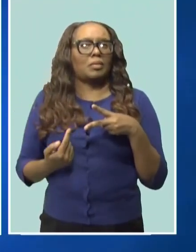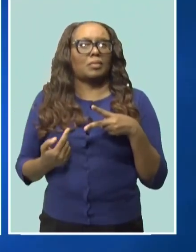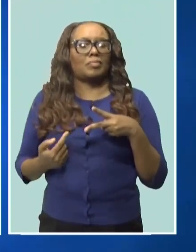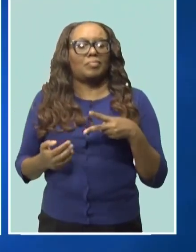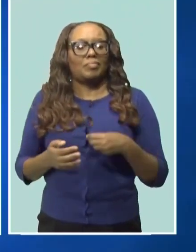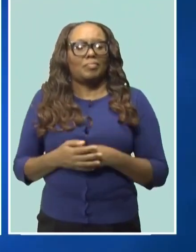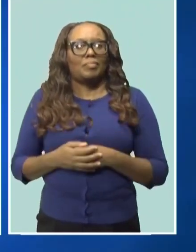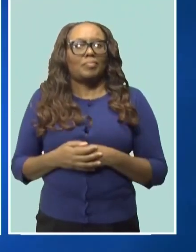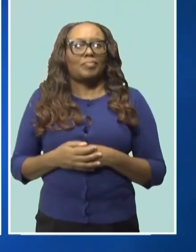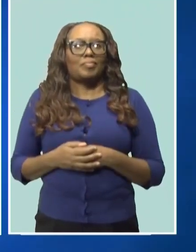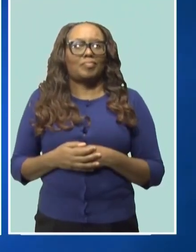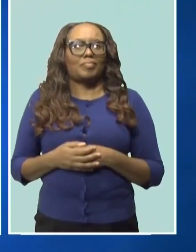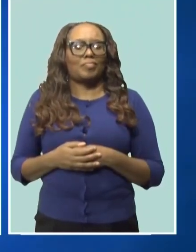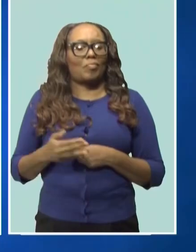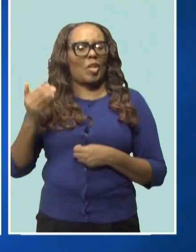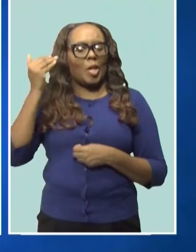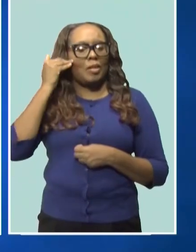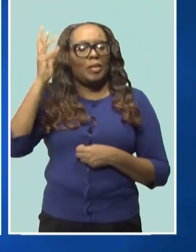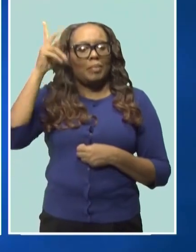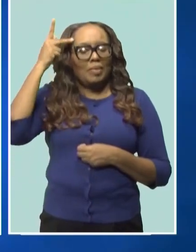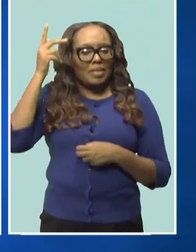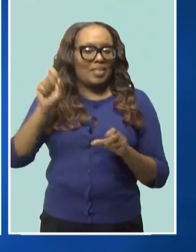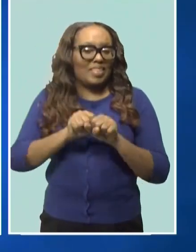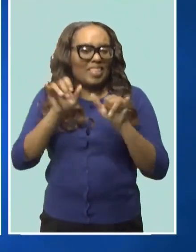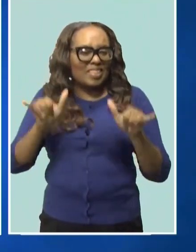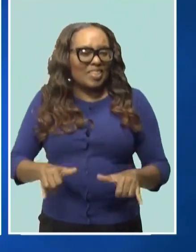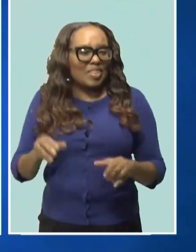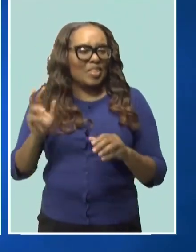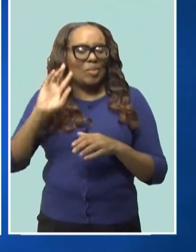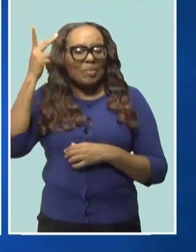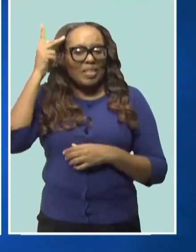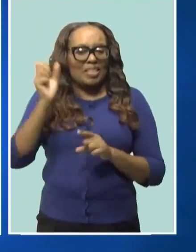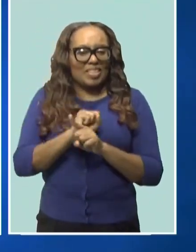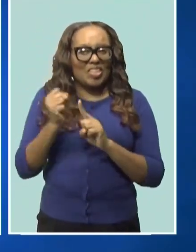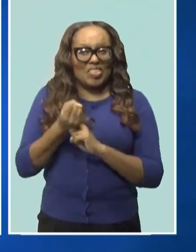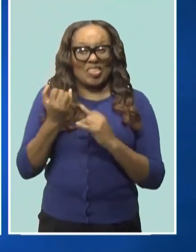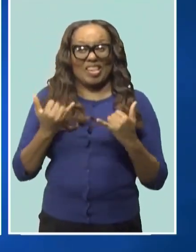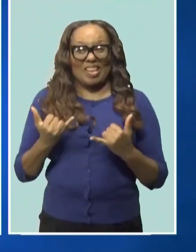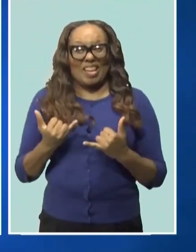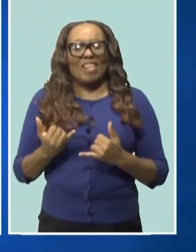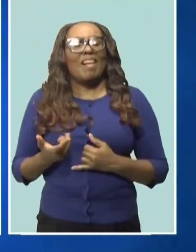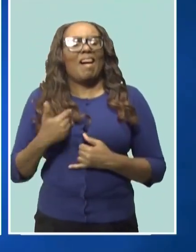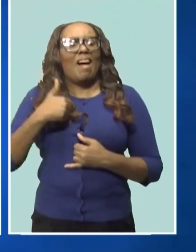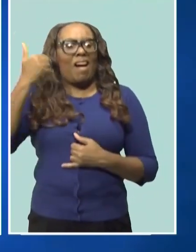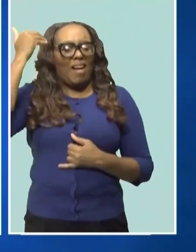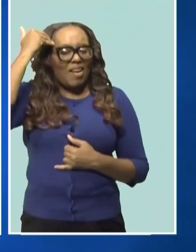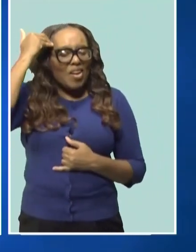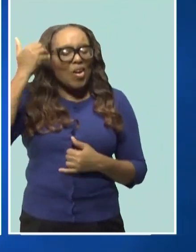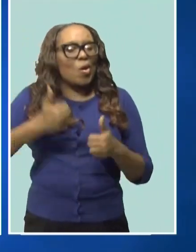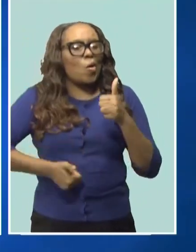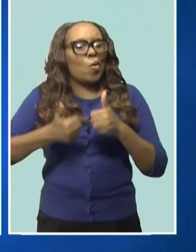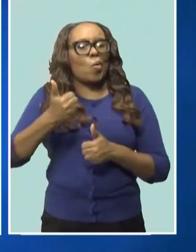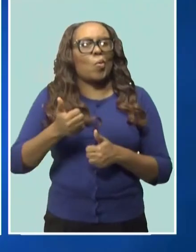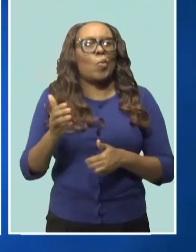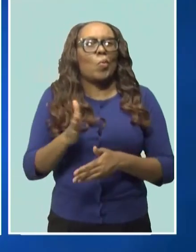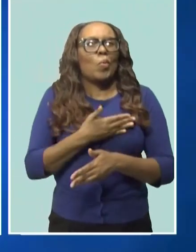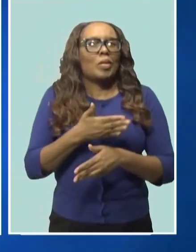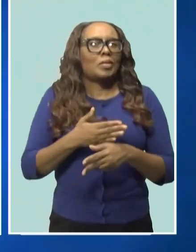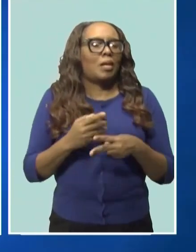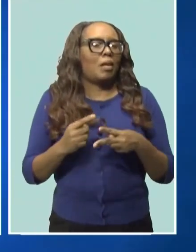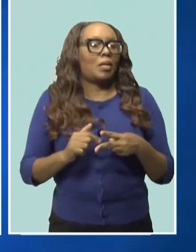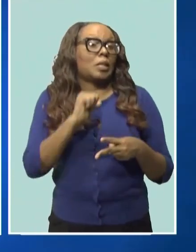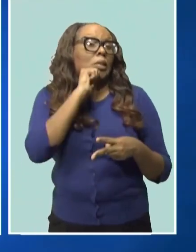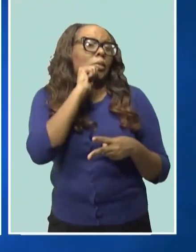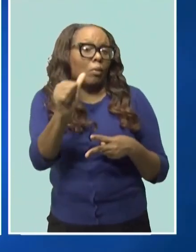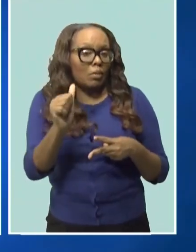based on how the political system situation is in the country right now, I know what song not to sing for